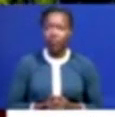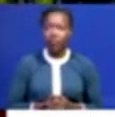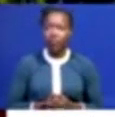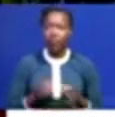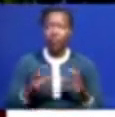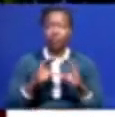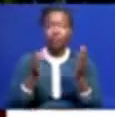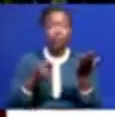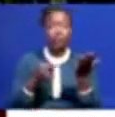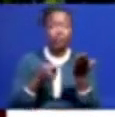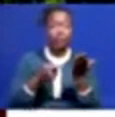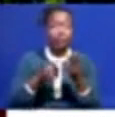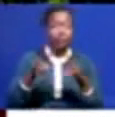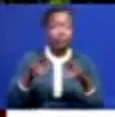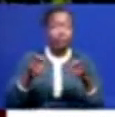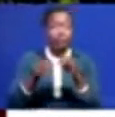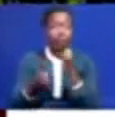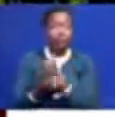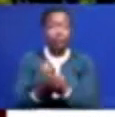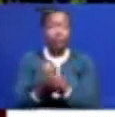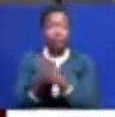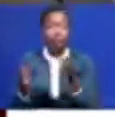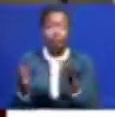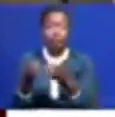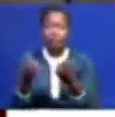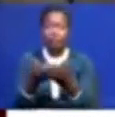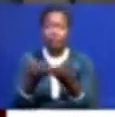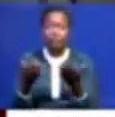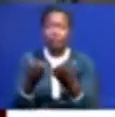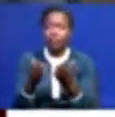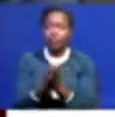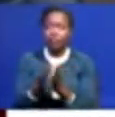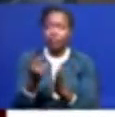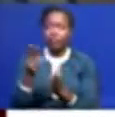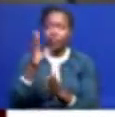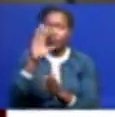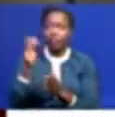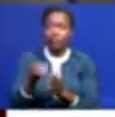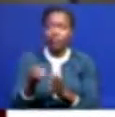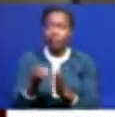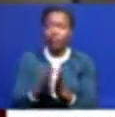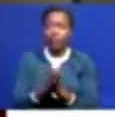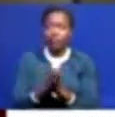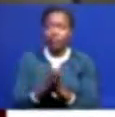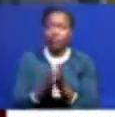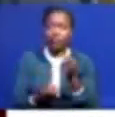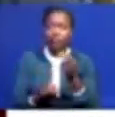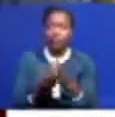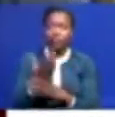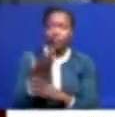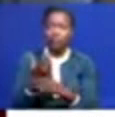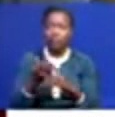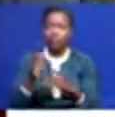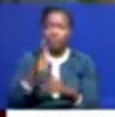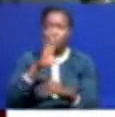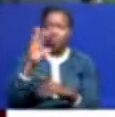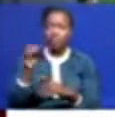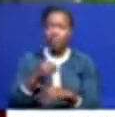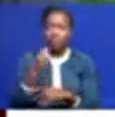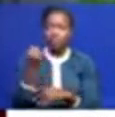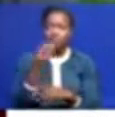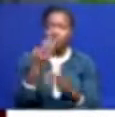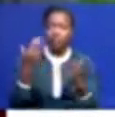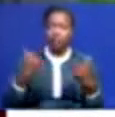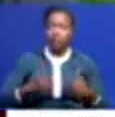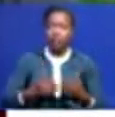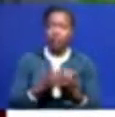Global technology research and advisory firm Technavio projects a 2% compounded annual growth rate for Africa's beauty and personal